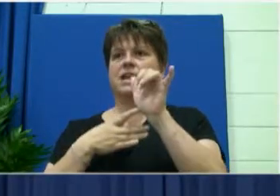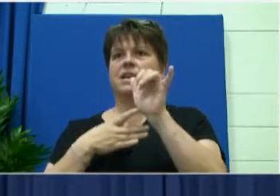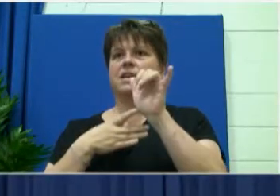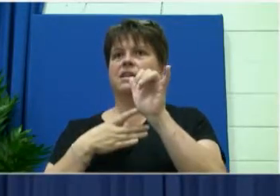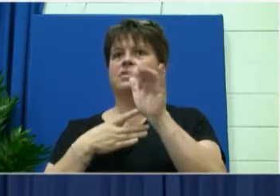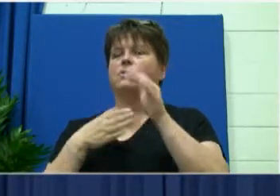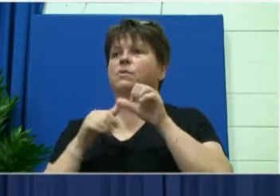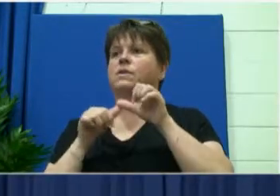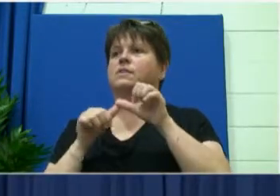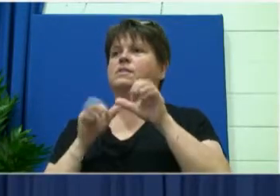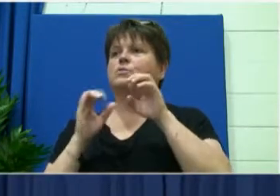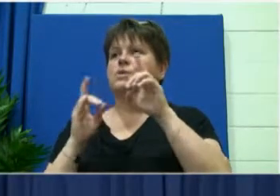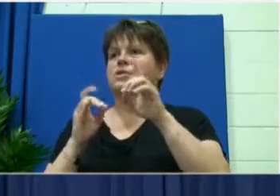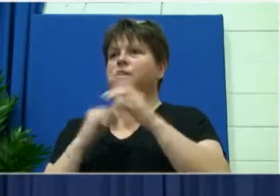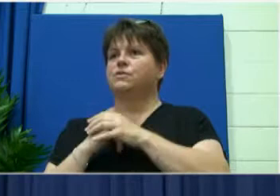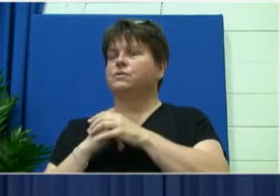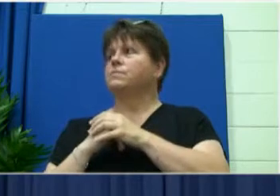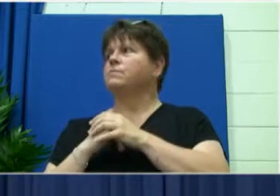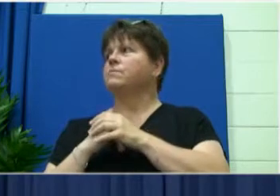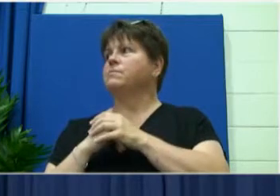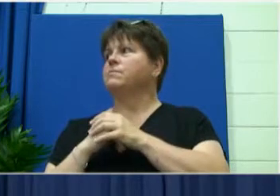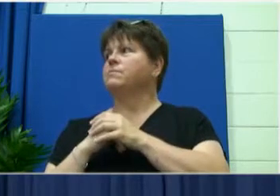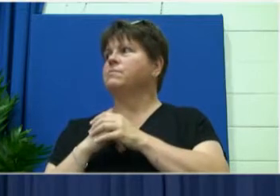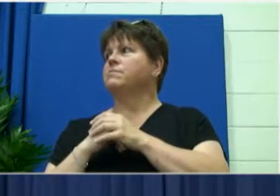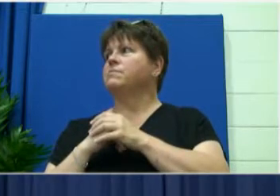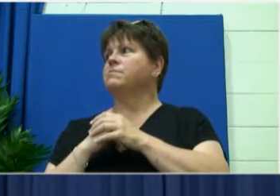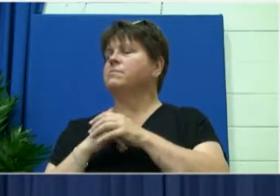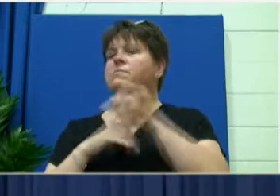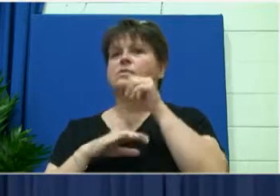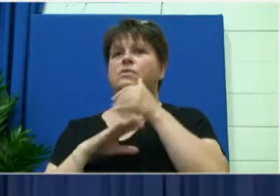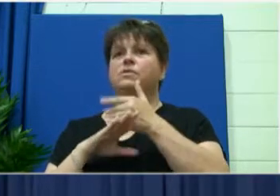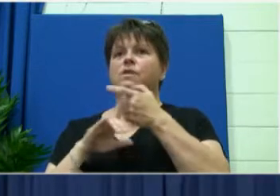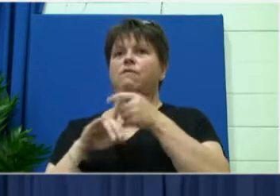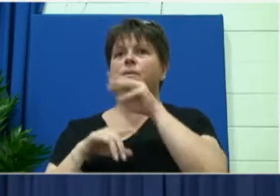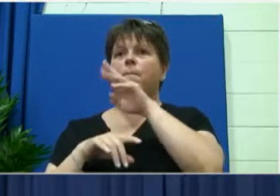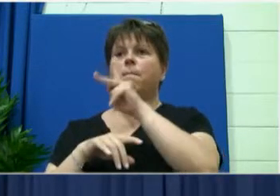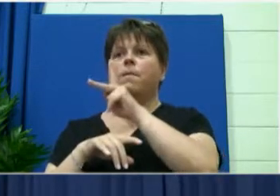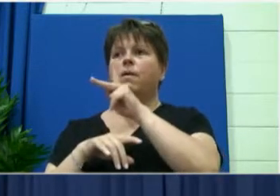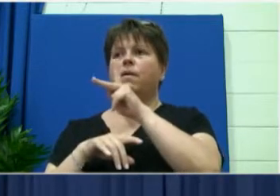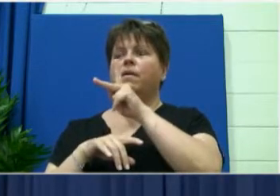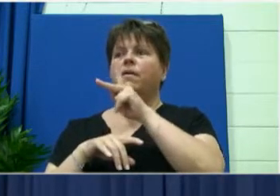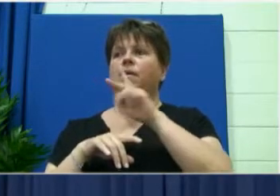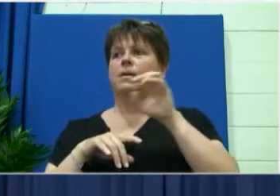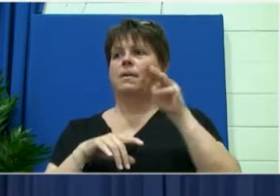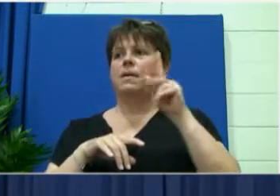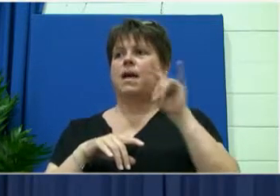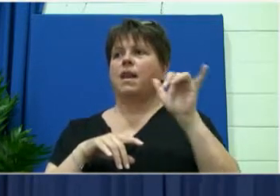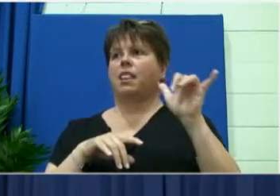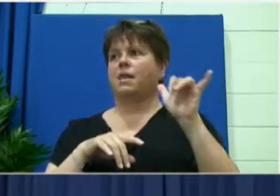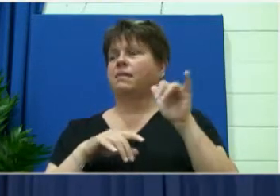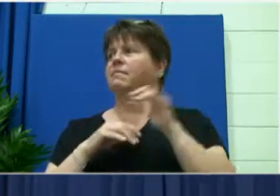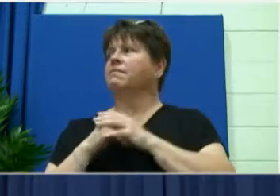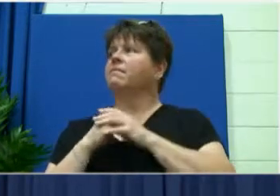to continue her education. And she is the daughter of Mark and Natalie Seaver.